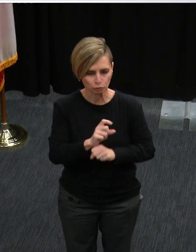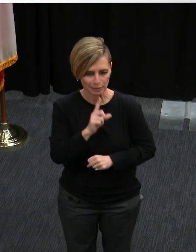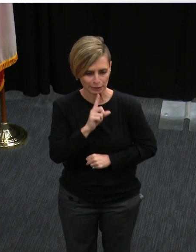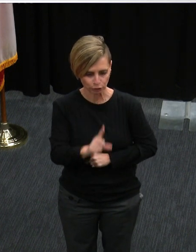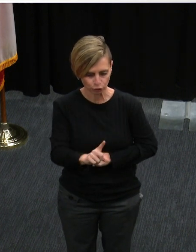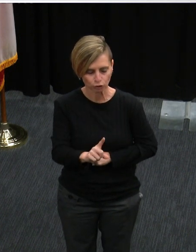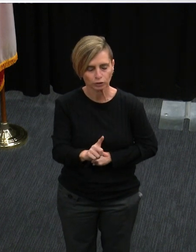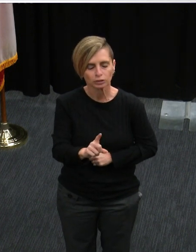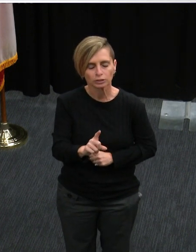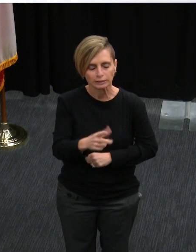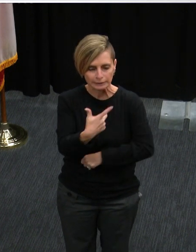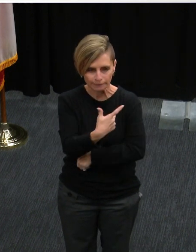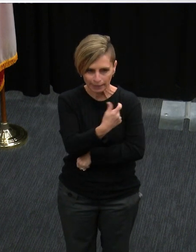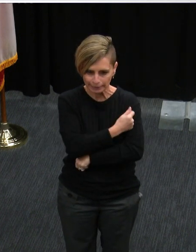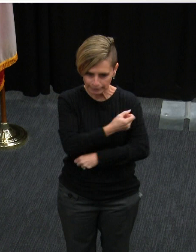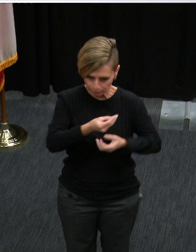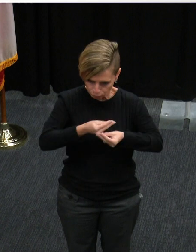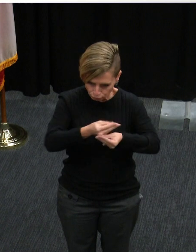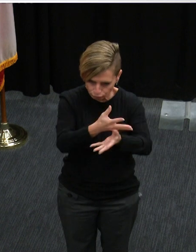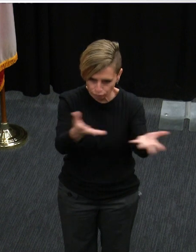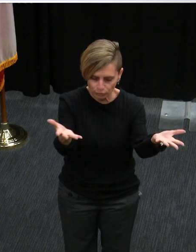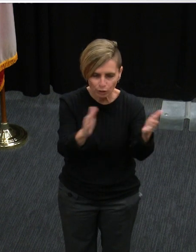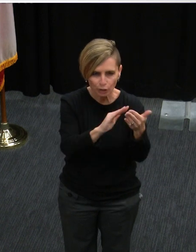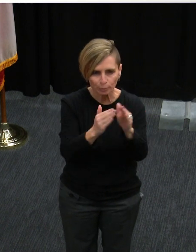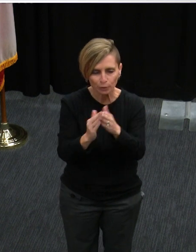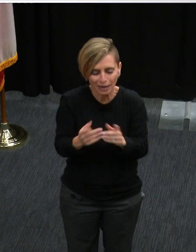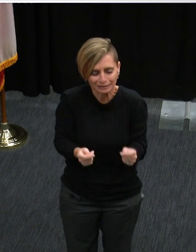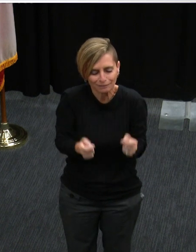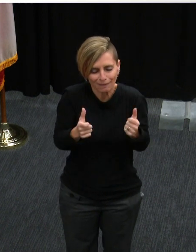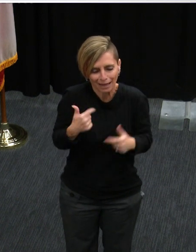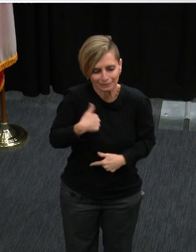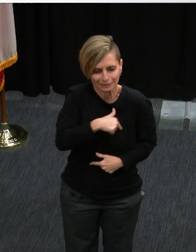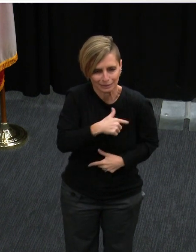the community as quickly as we receive it. Thank you.